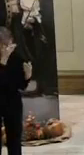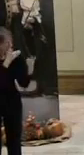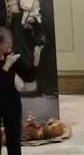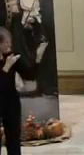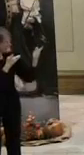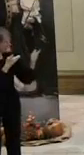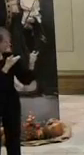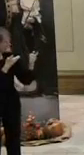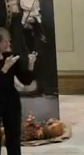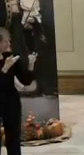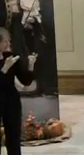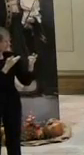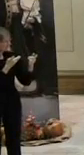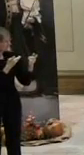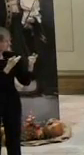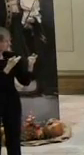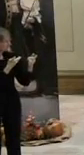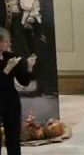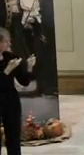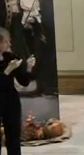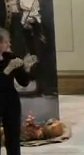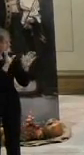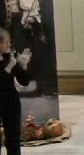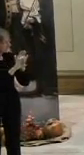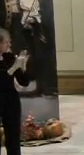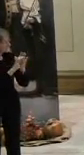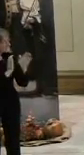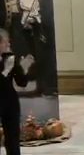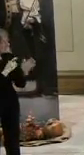this image of our Lord.